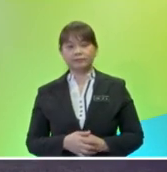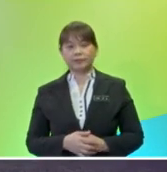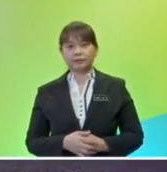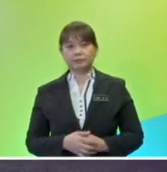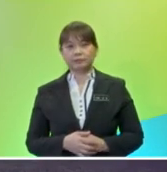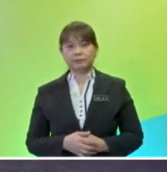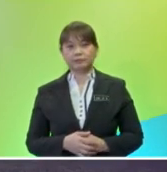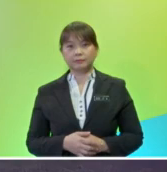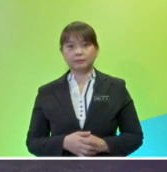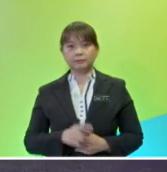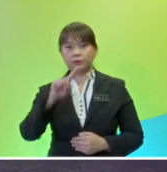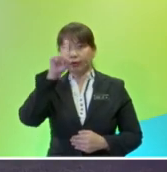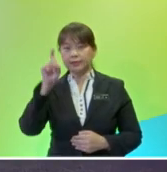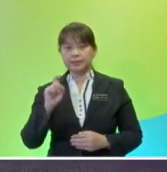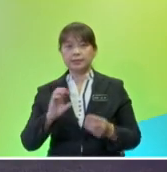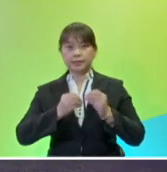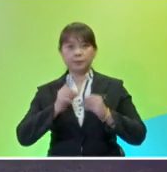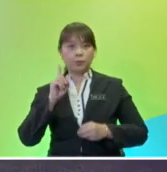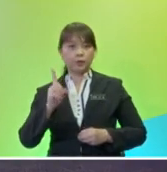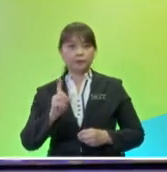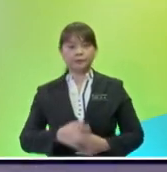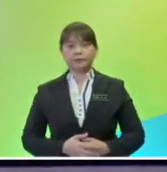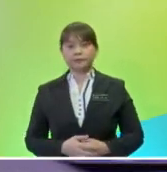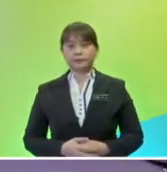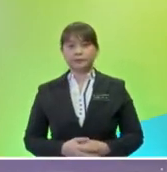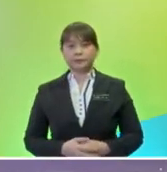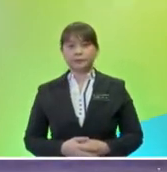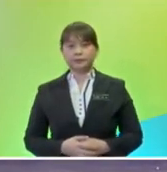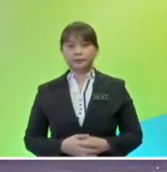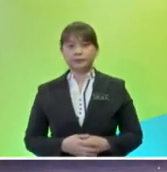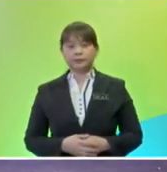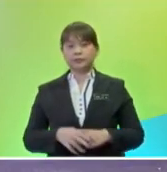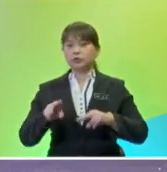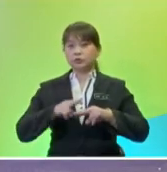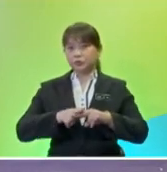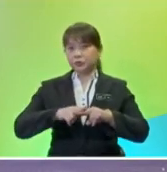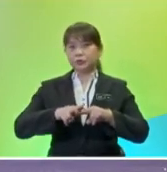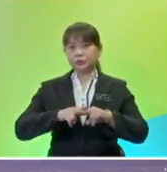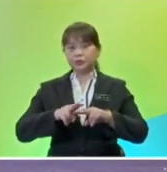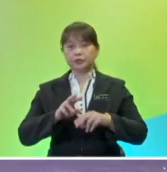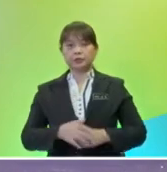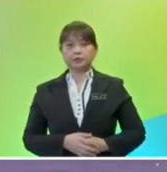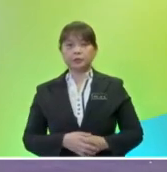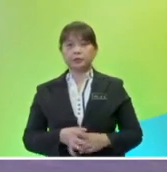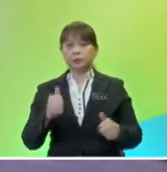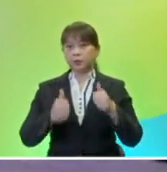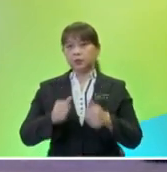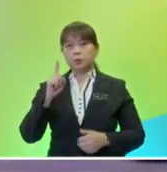one. Ready? I've got my train ready. Choo-choo train. Choo-choo. Which one is